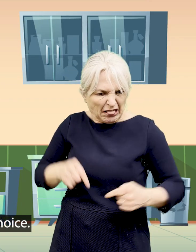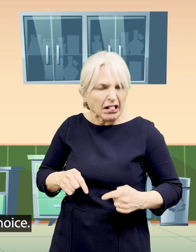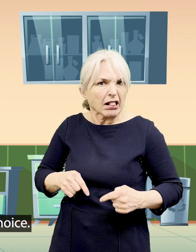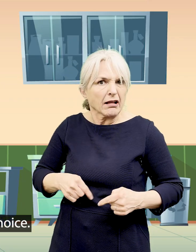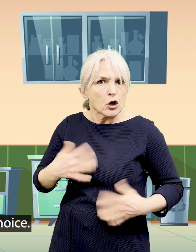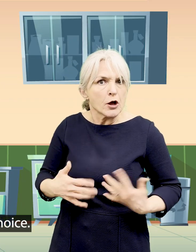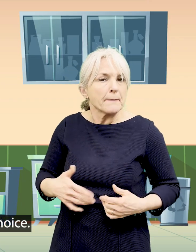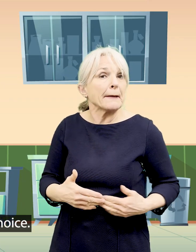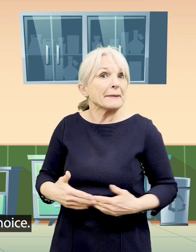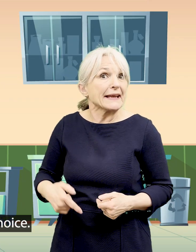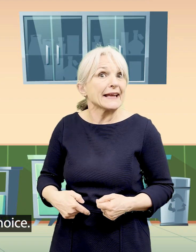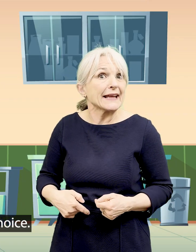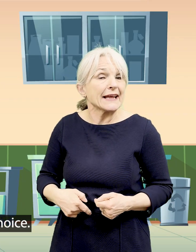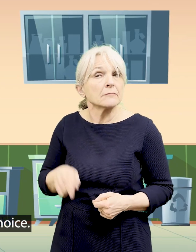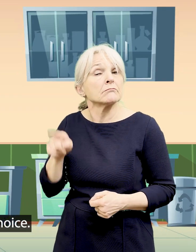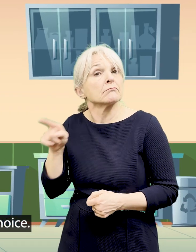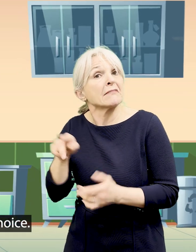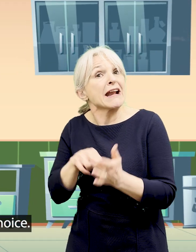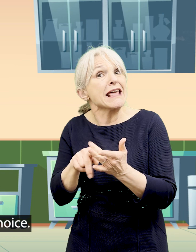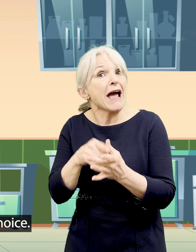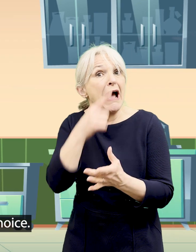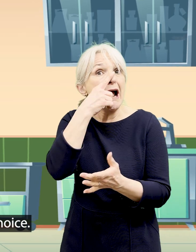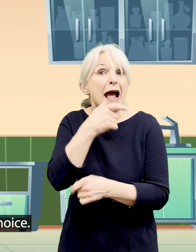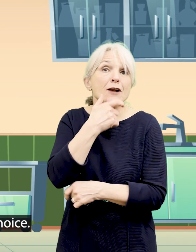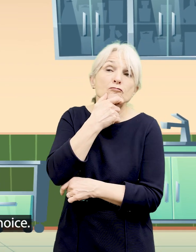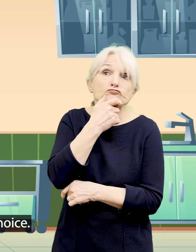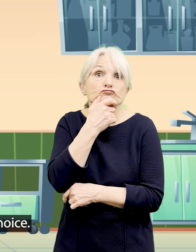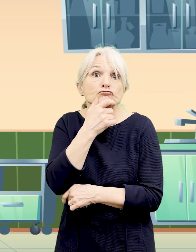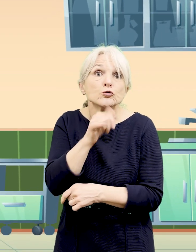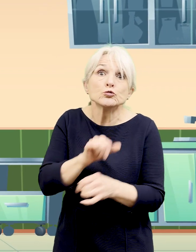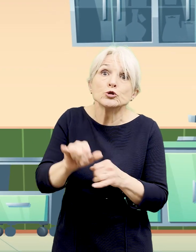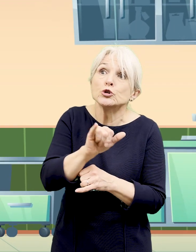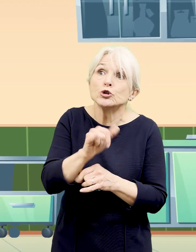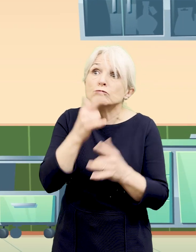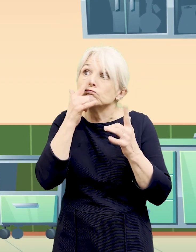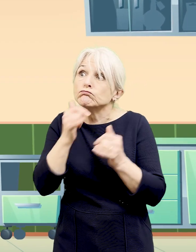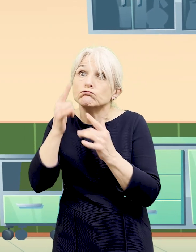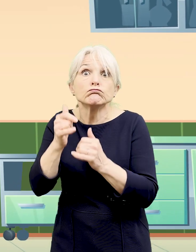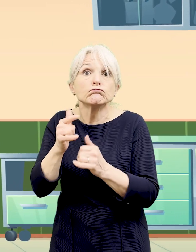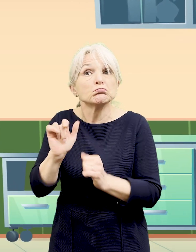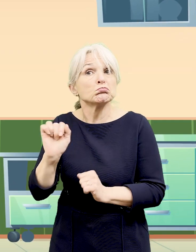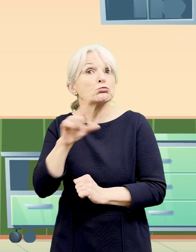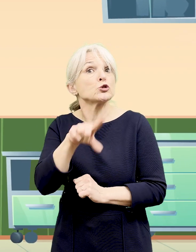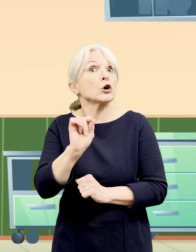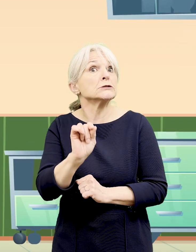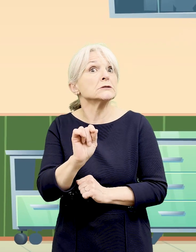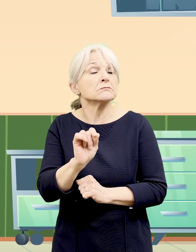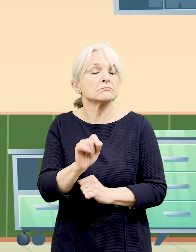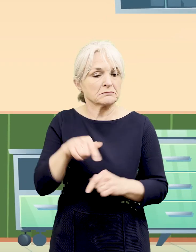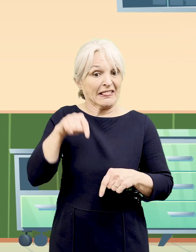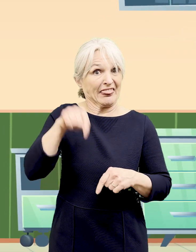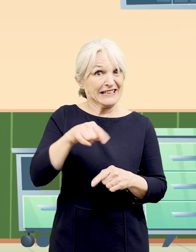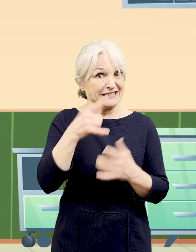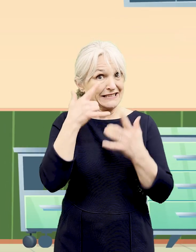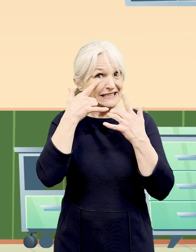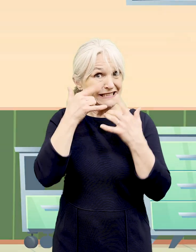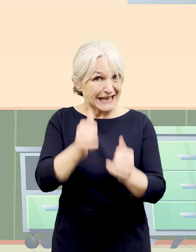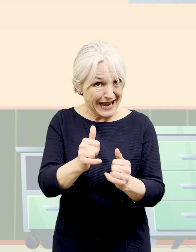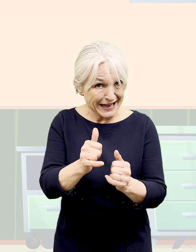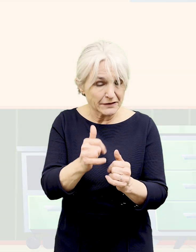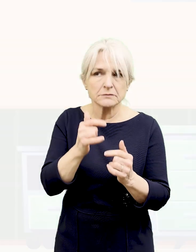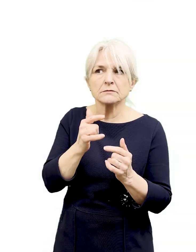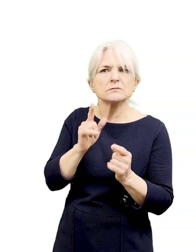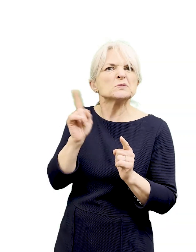Nia can decide which tests to have, as screening is a choice. The test will check Nia's blood group and look for any antibodies in her